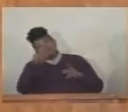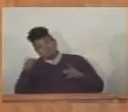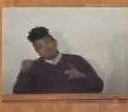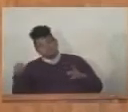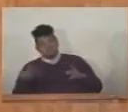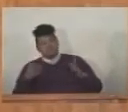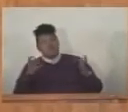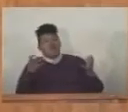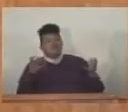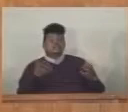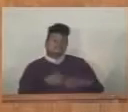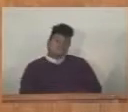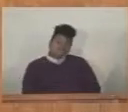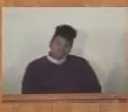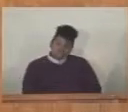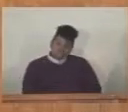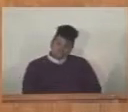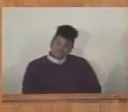was wanted.